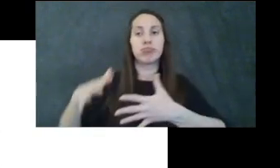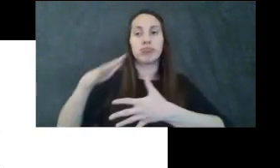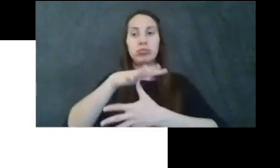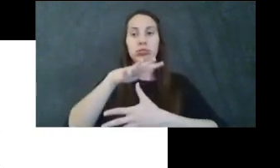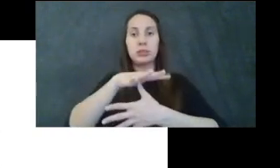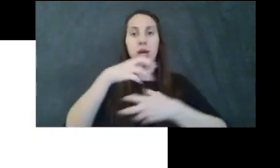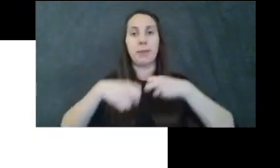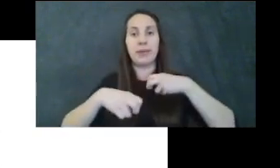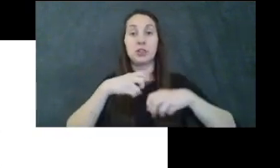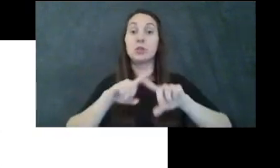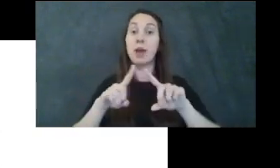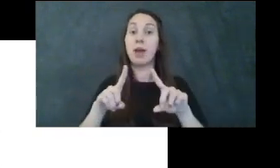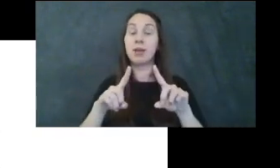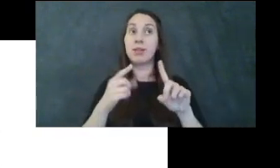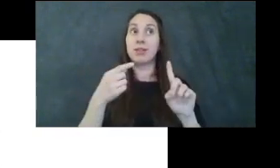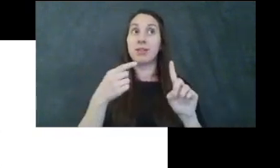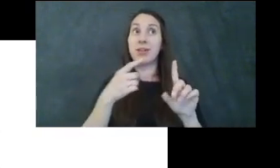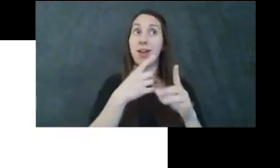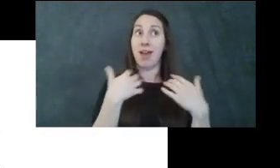healthcare is the economy.